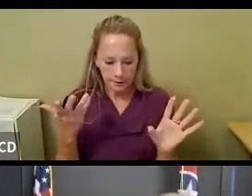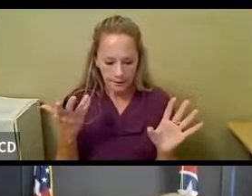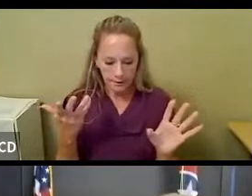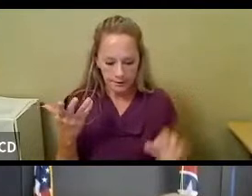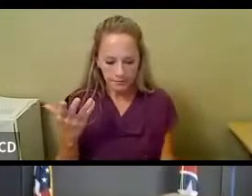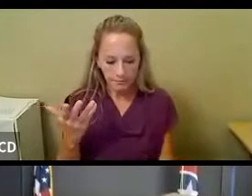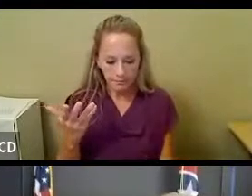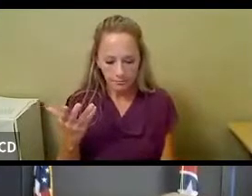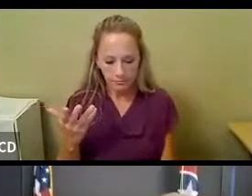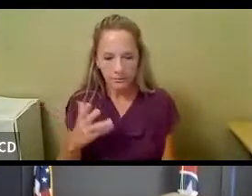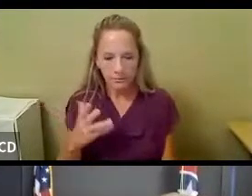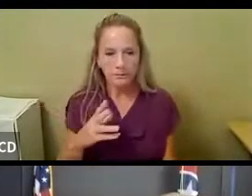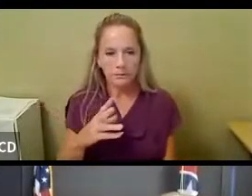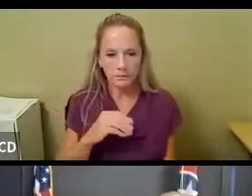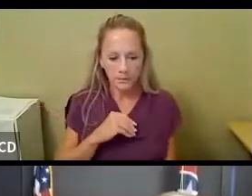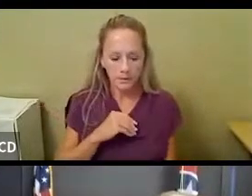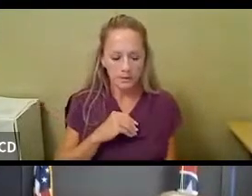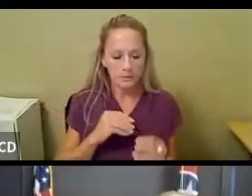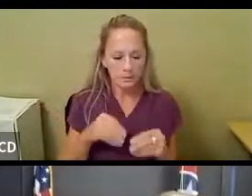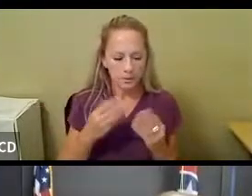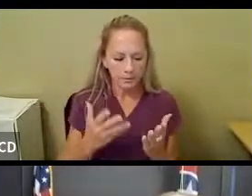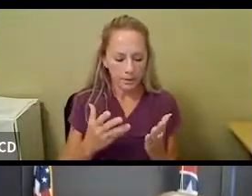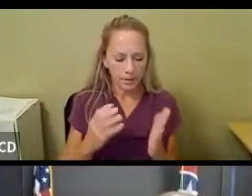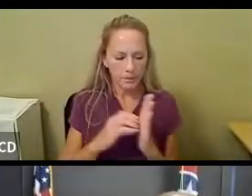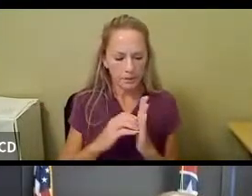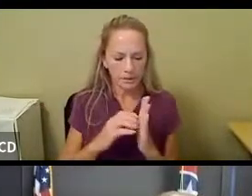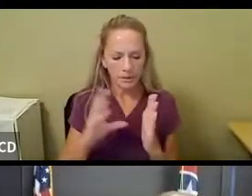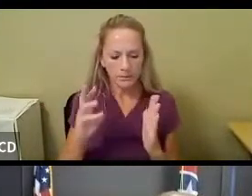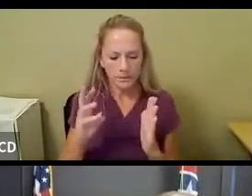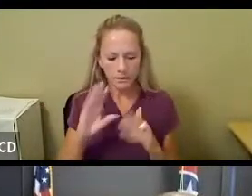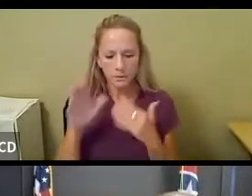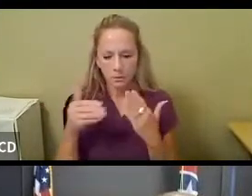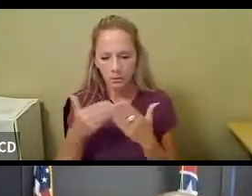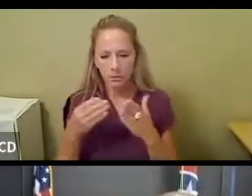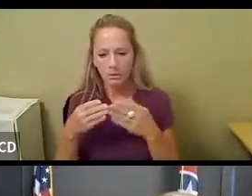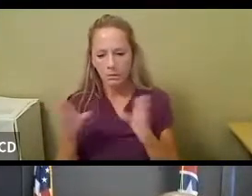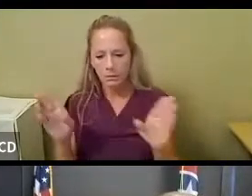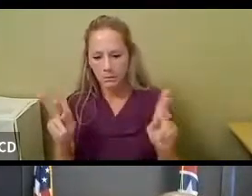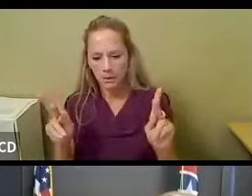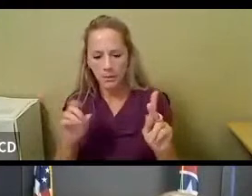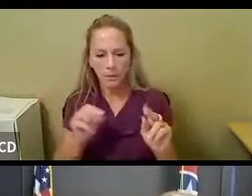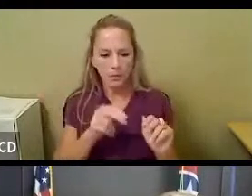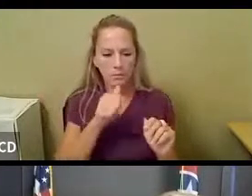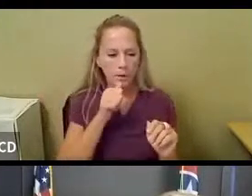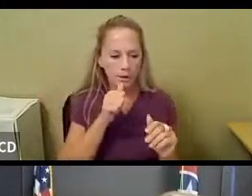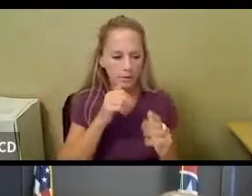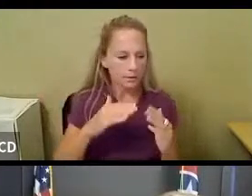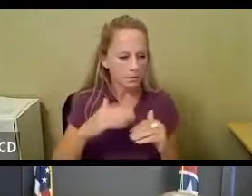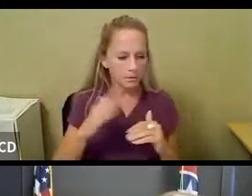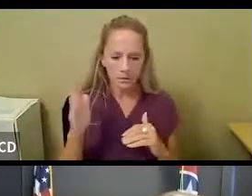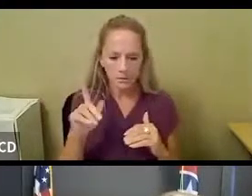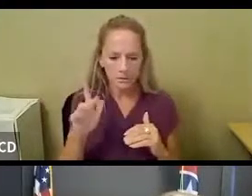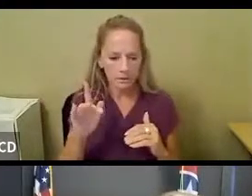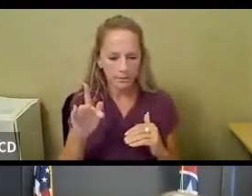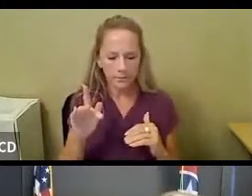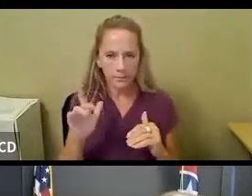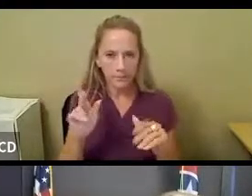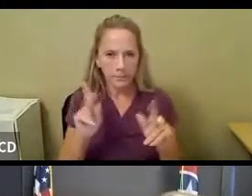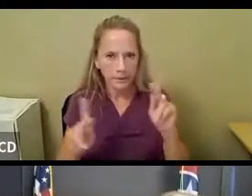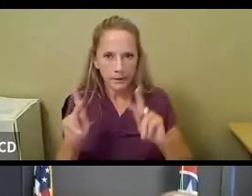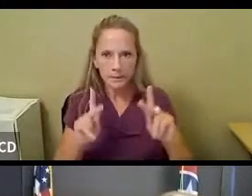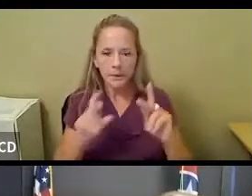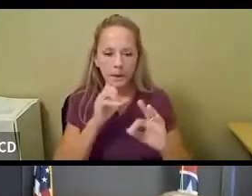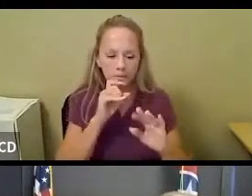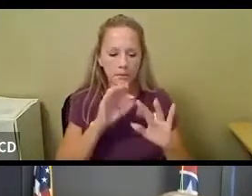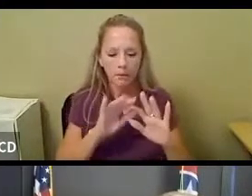except as provided in paragraph 6 of this regulation, all public or private gatherings of more than 25 persons, age